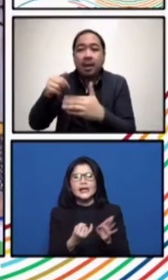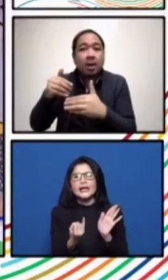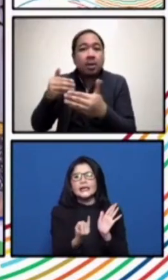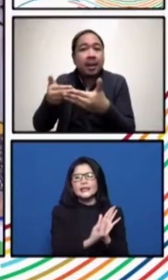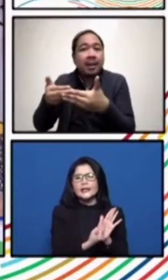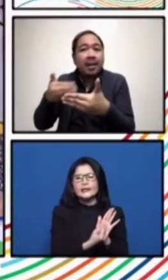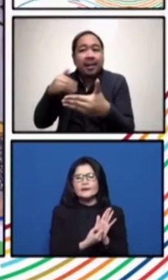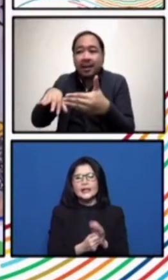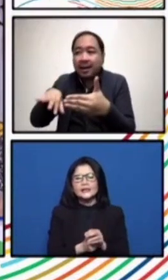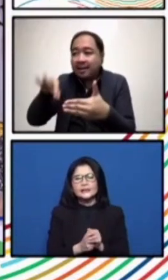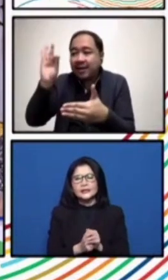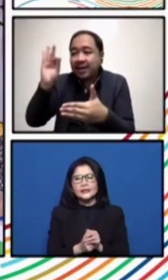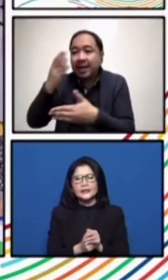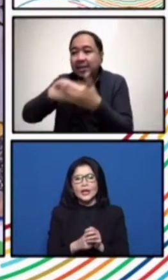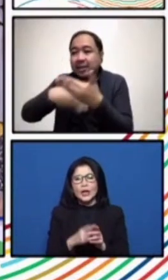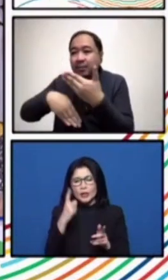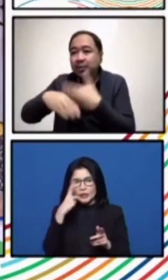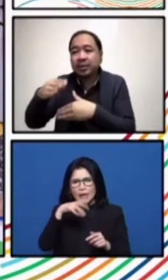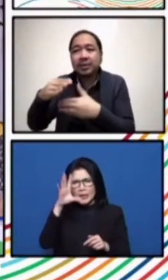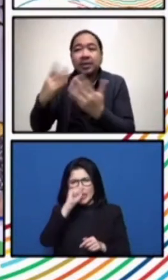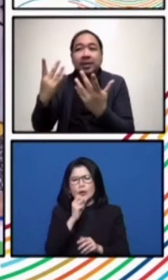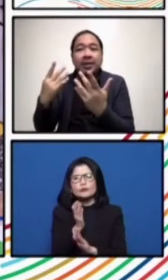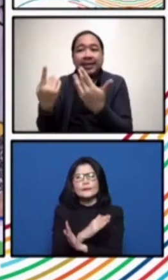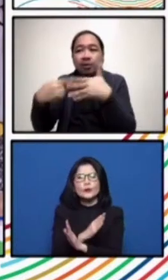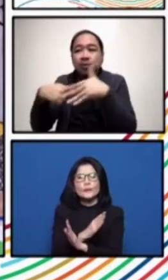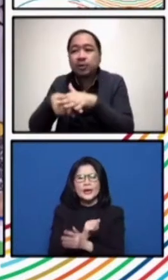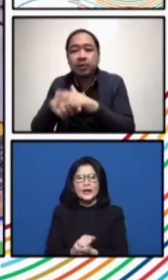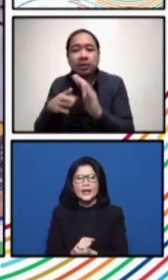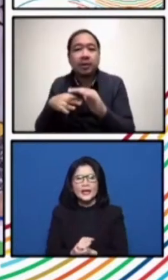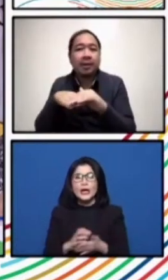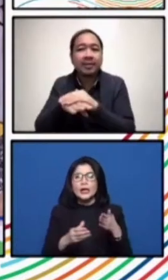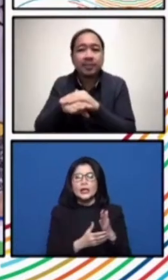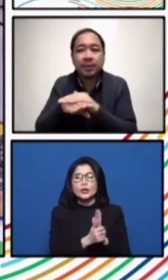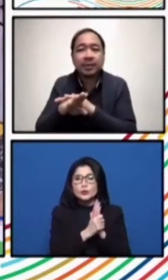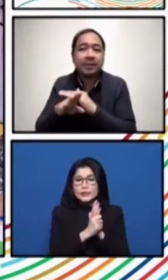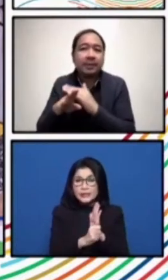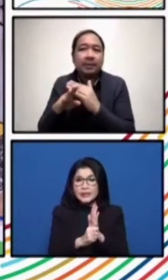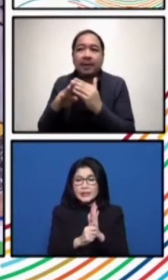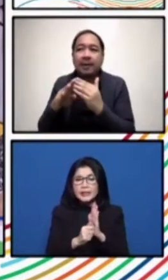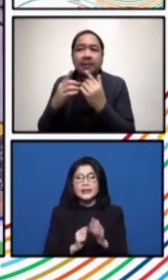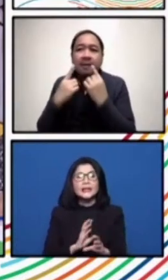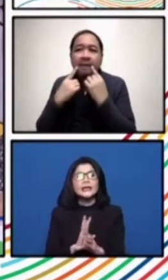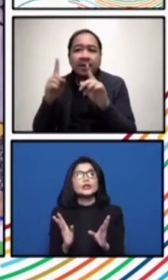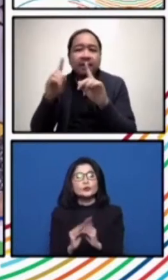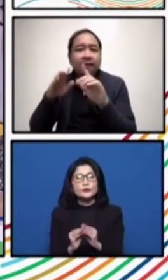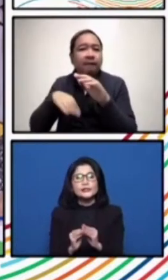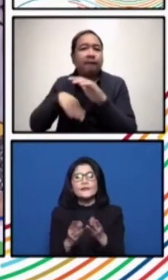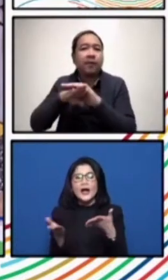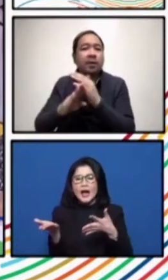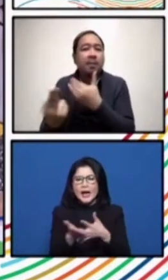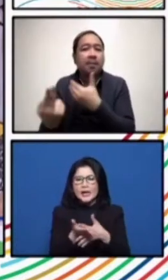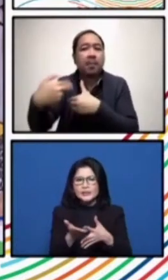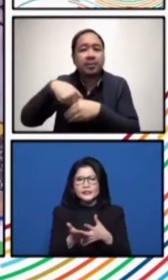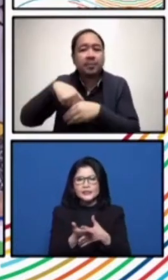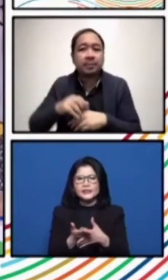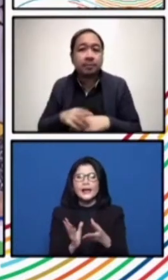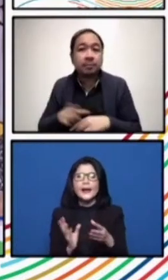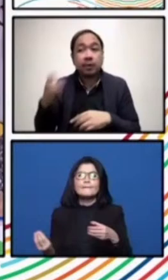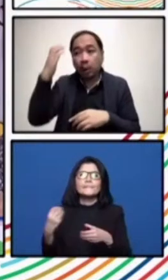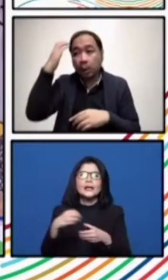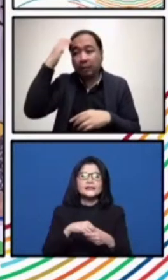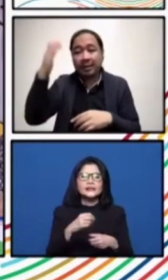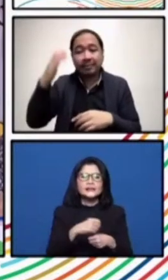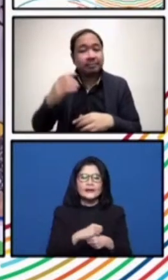is Skilling inclusion accessibility effective participation our government remains committed